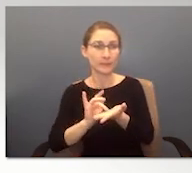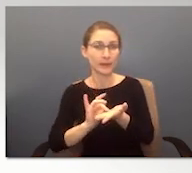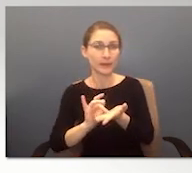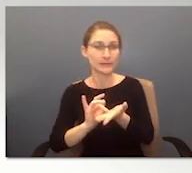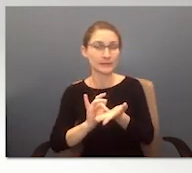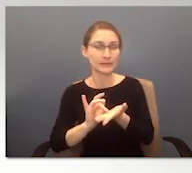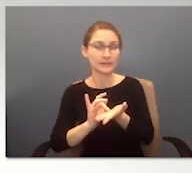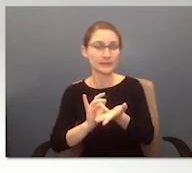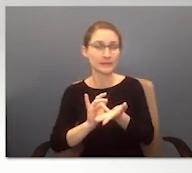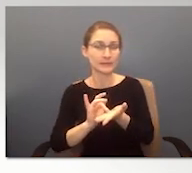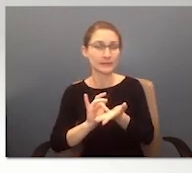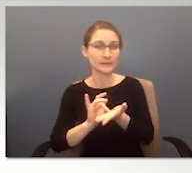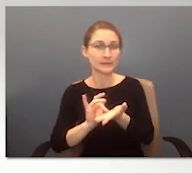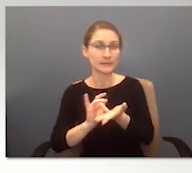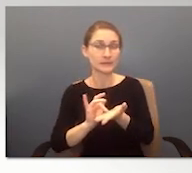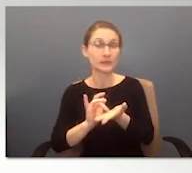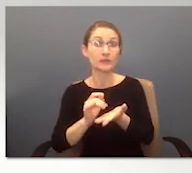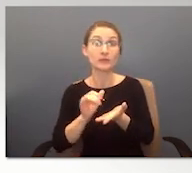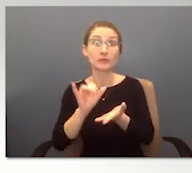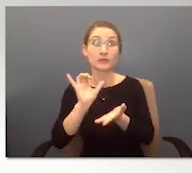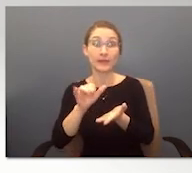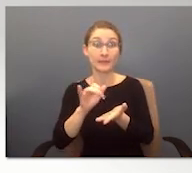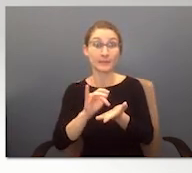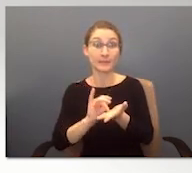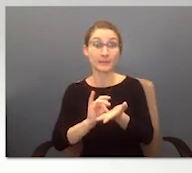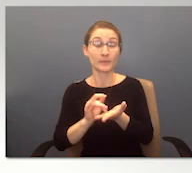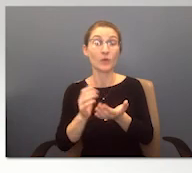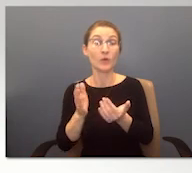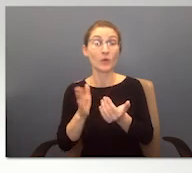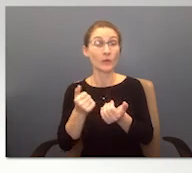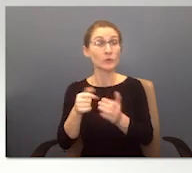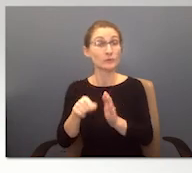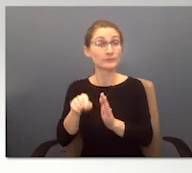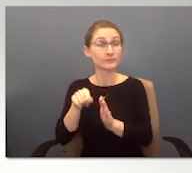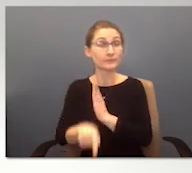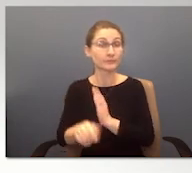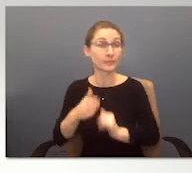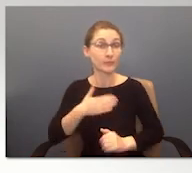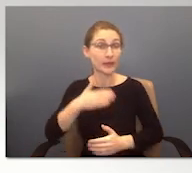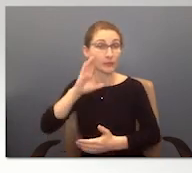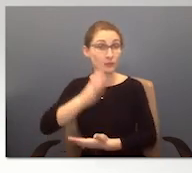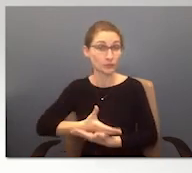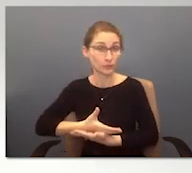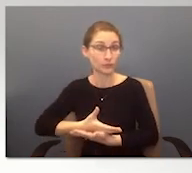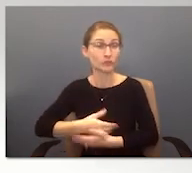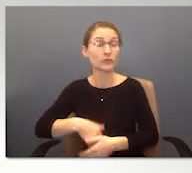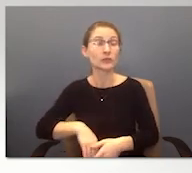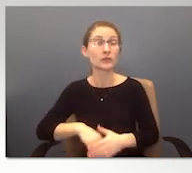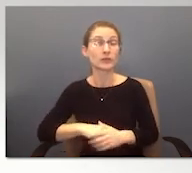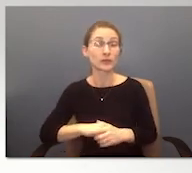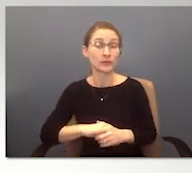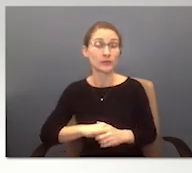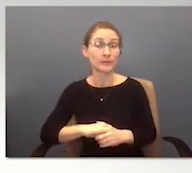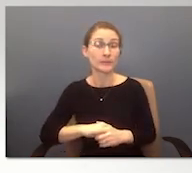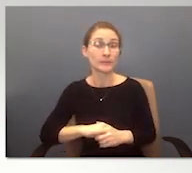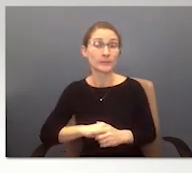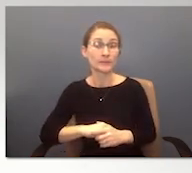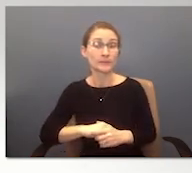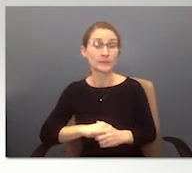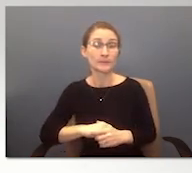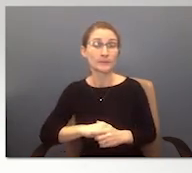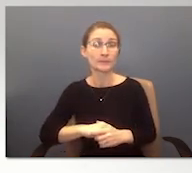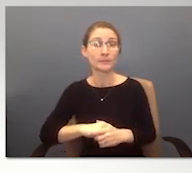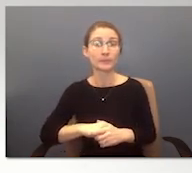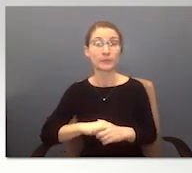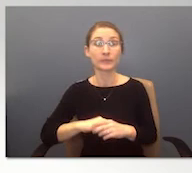particular pharmacy almost killed my daughter. And like they would say, oh yeah, we're sending you your meds, and then